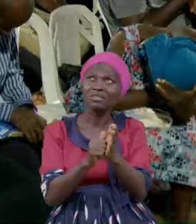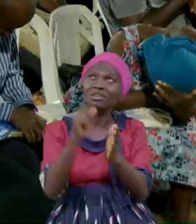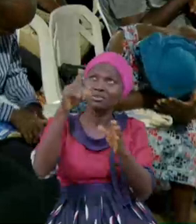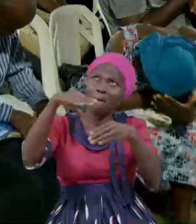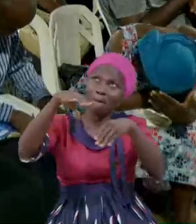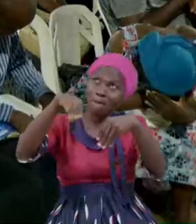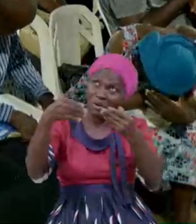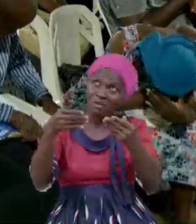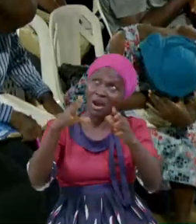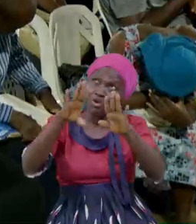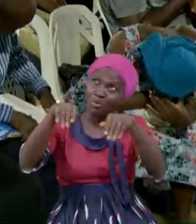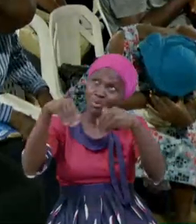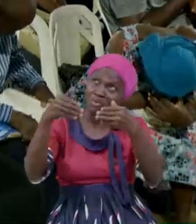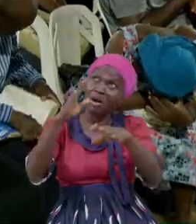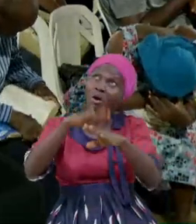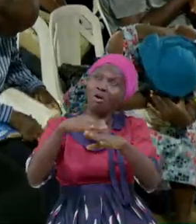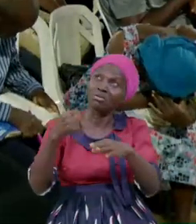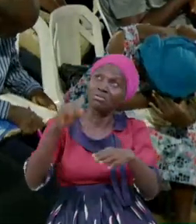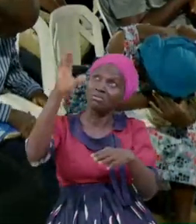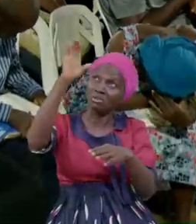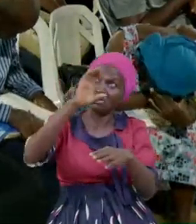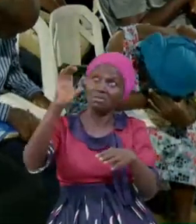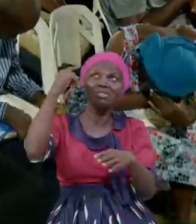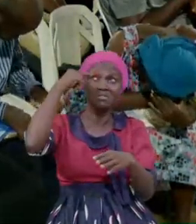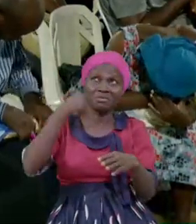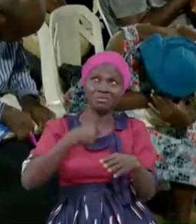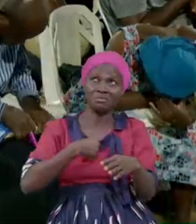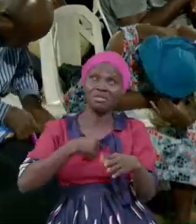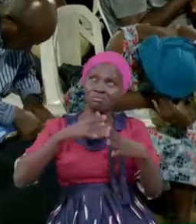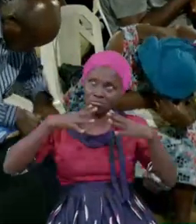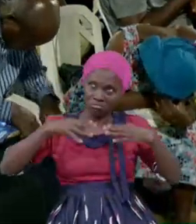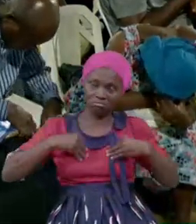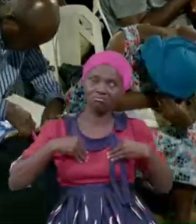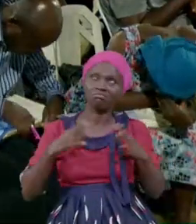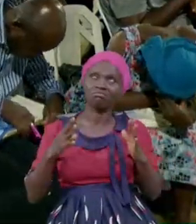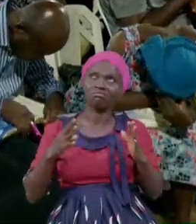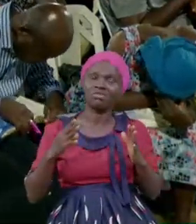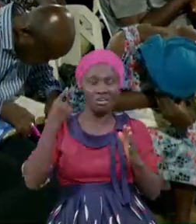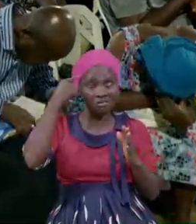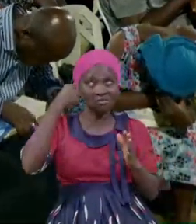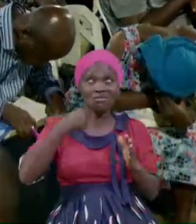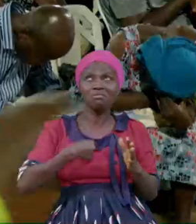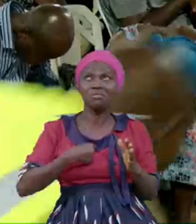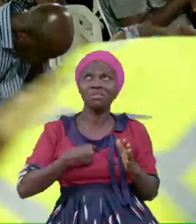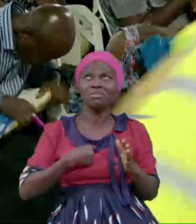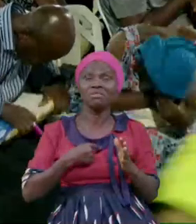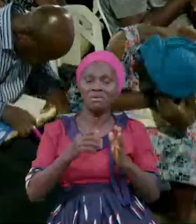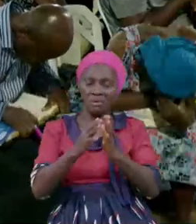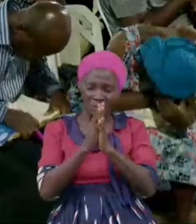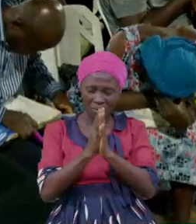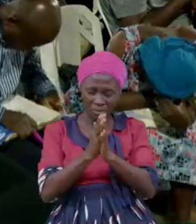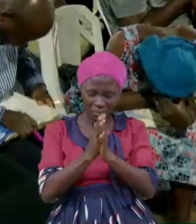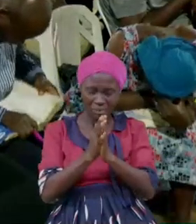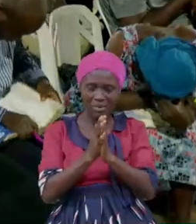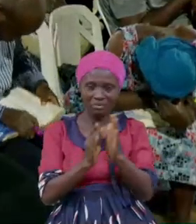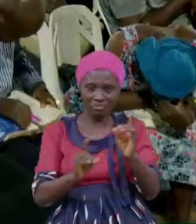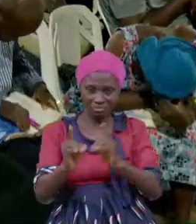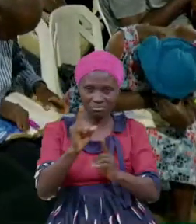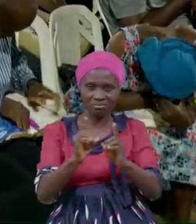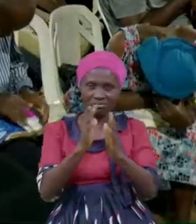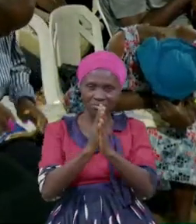You did it for us, for him, for her, for you, for me. Lord, I come to